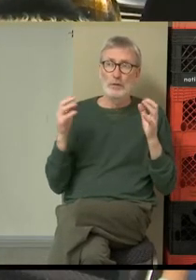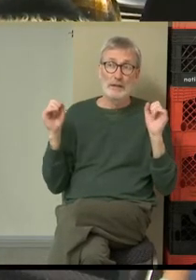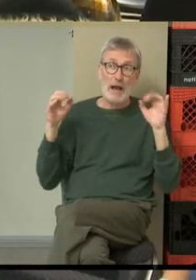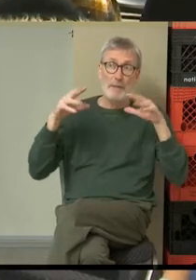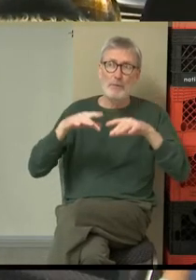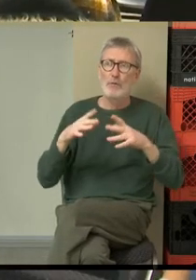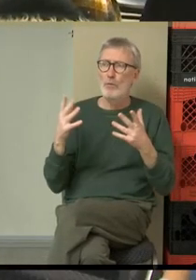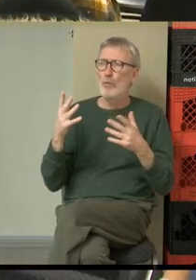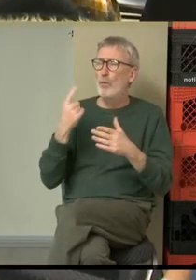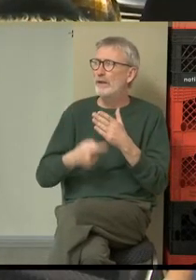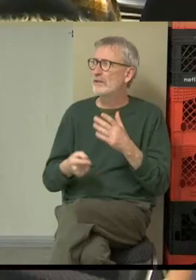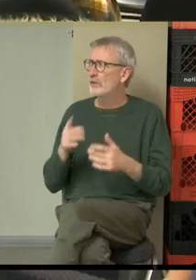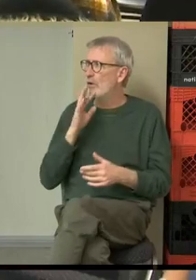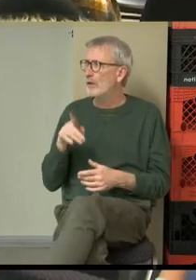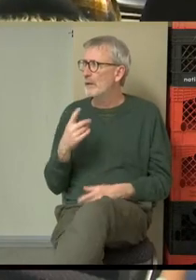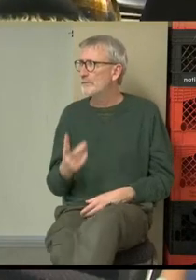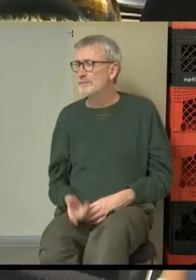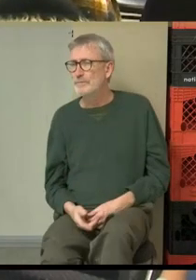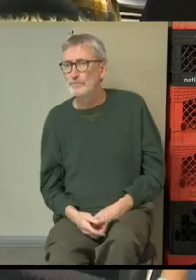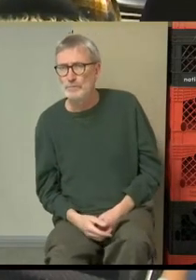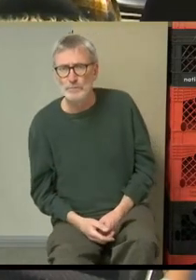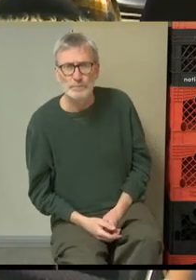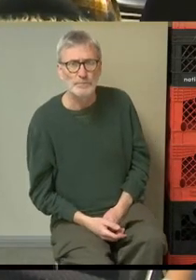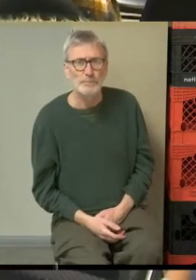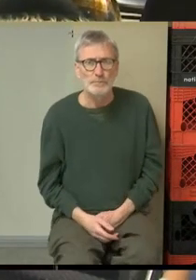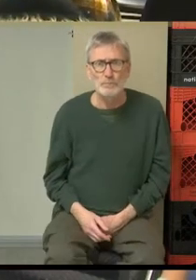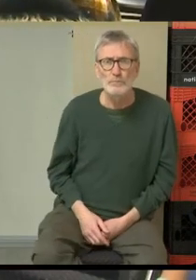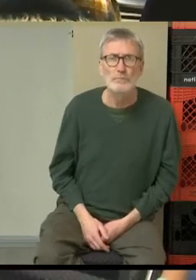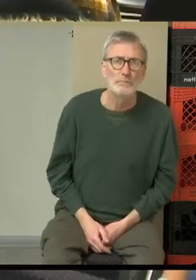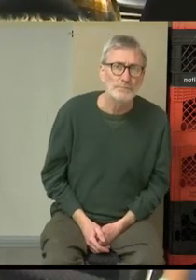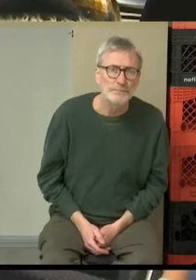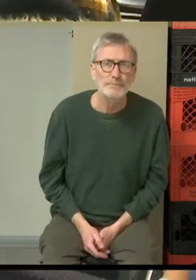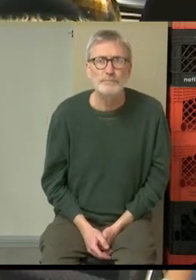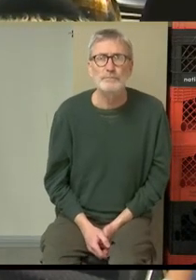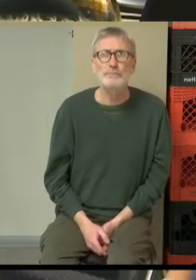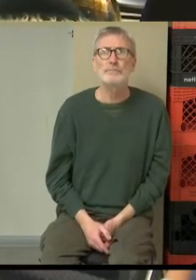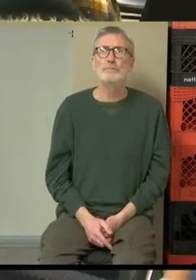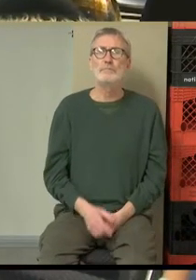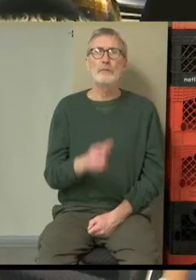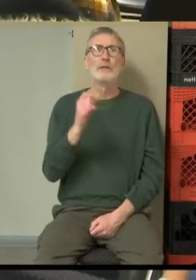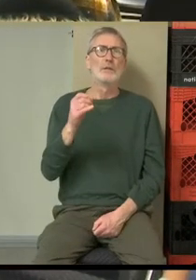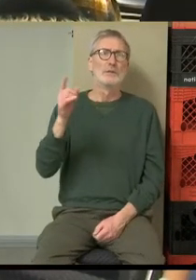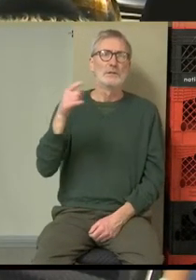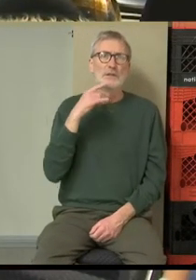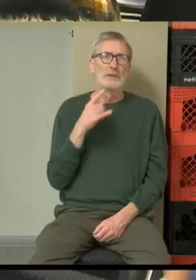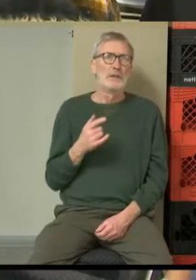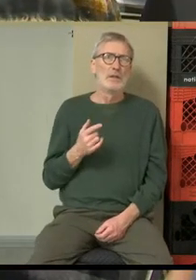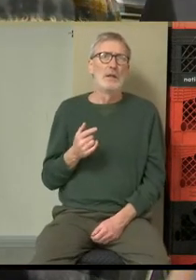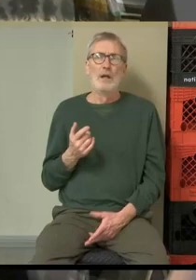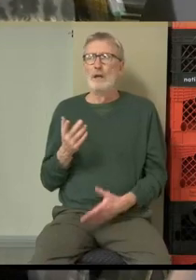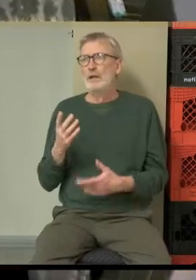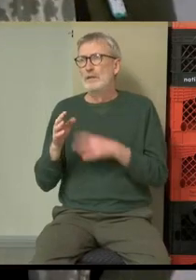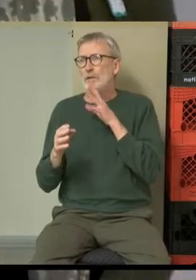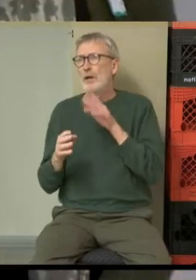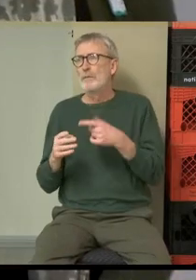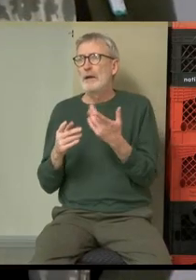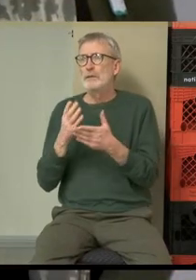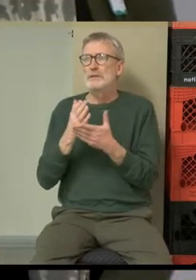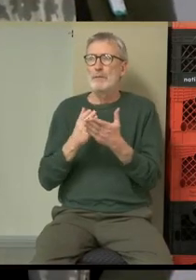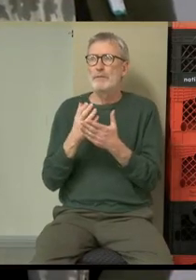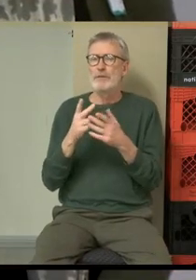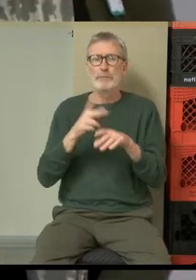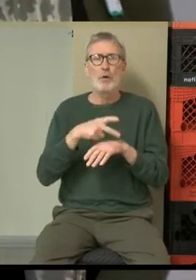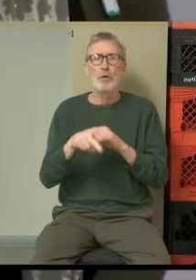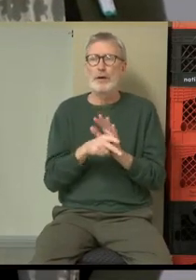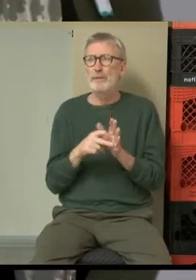I just didn't know if I missed that. Yep. So the question and the comment were about, I think, some of the programming that would happen in the